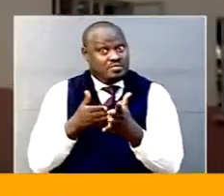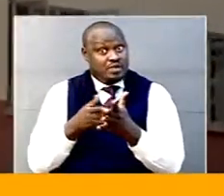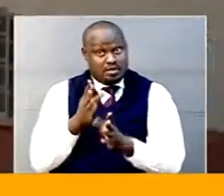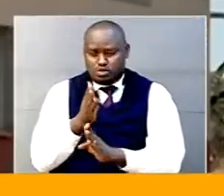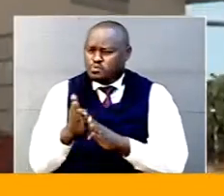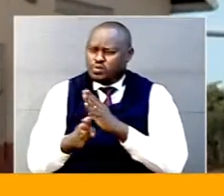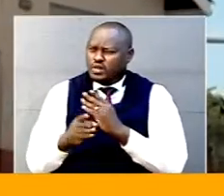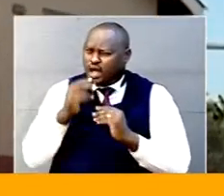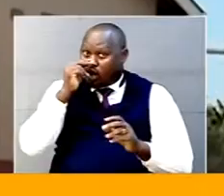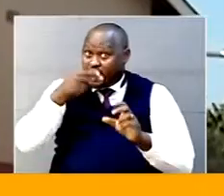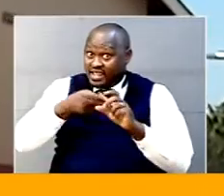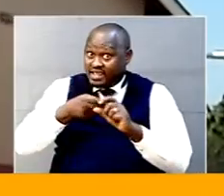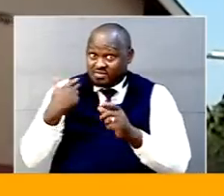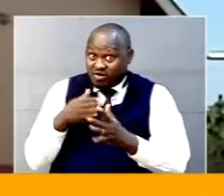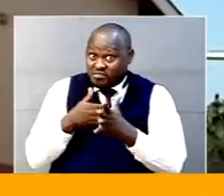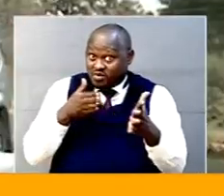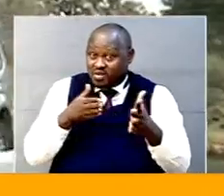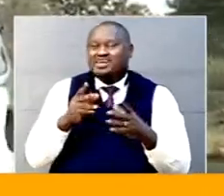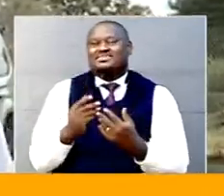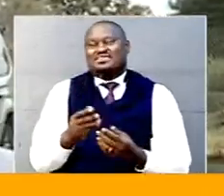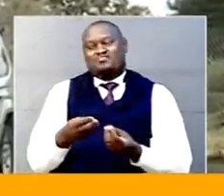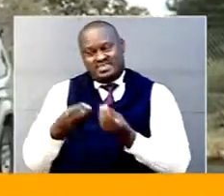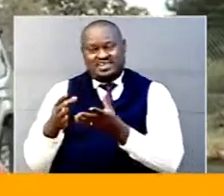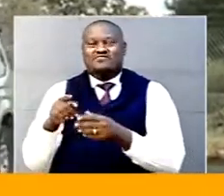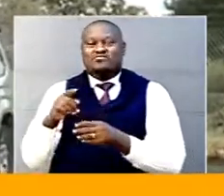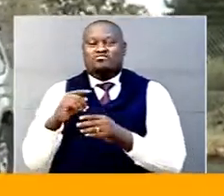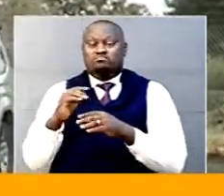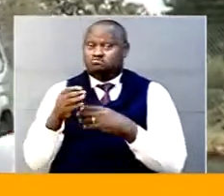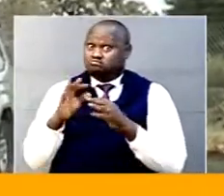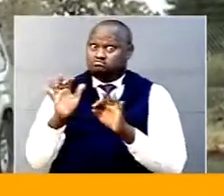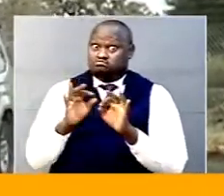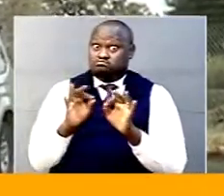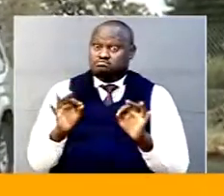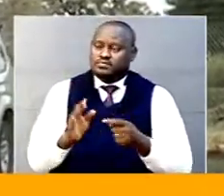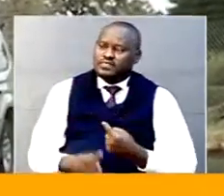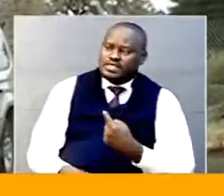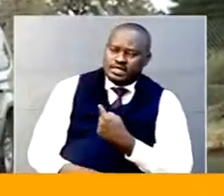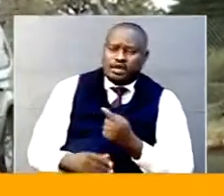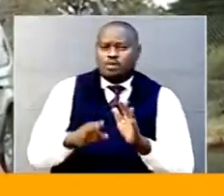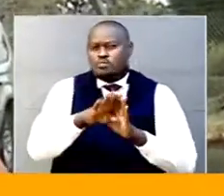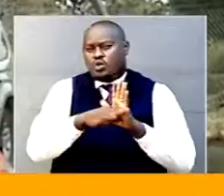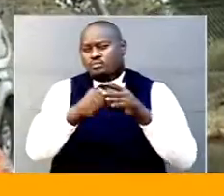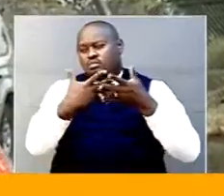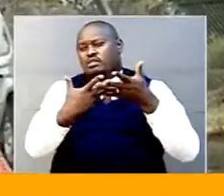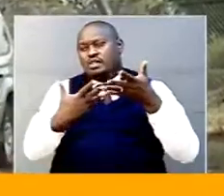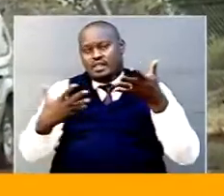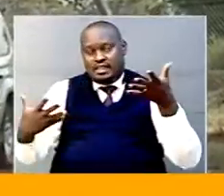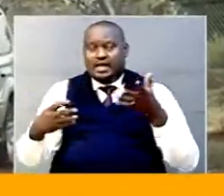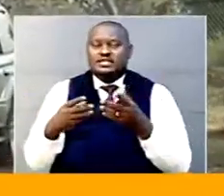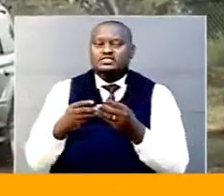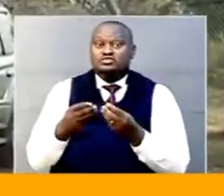an oil refinery in the area. We still have additional infrastructure to implement. We are